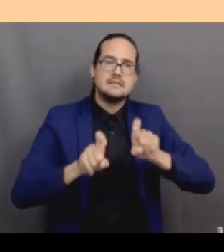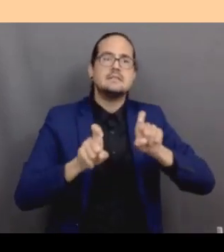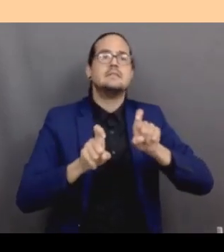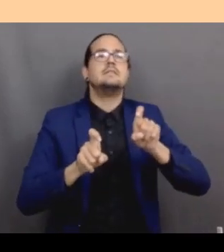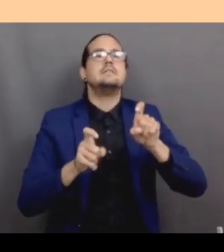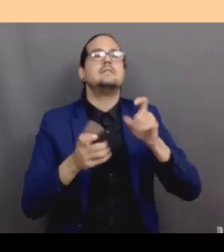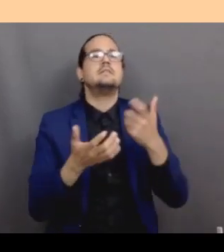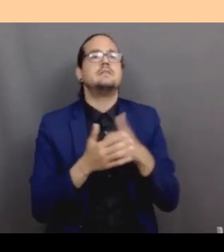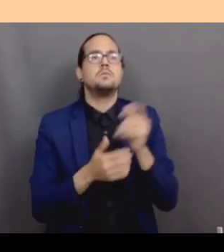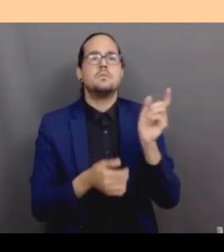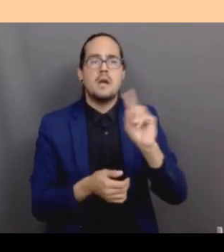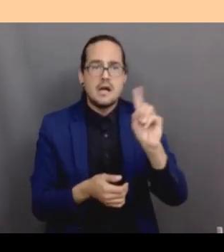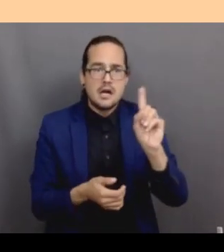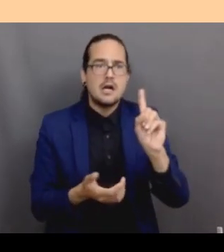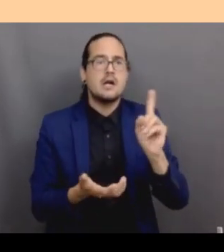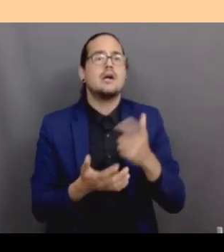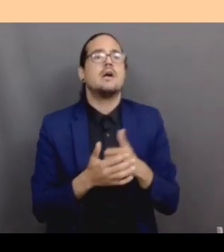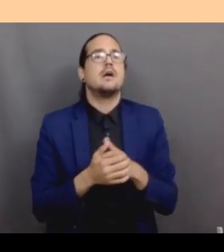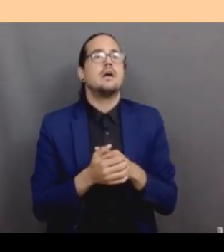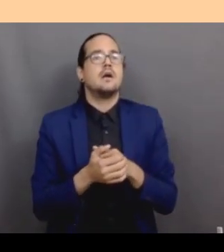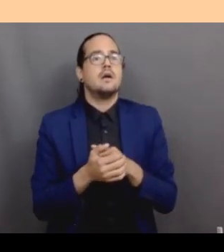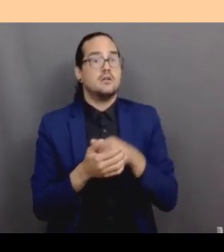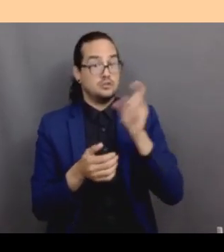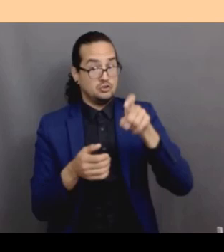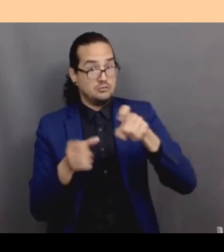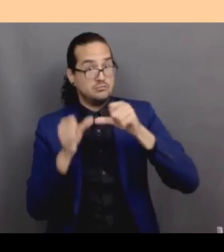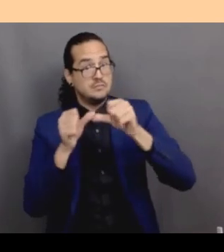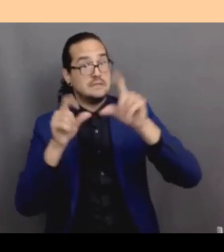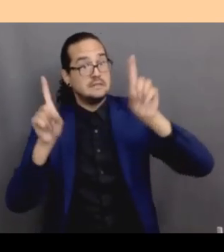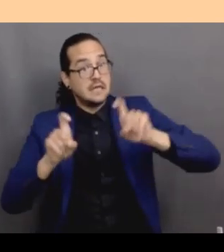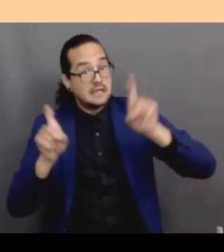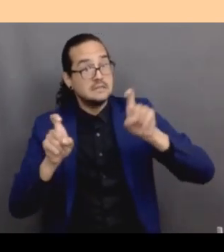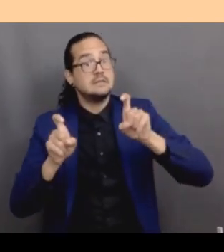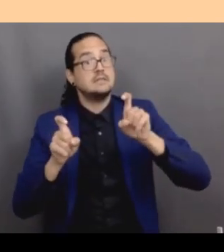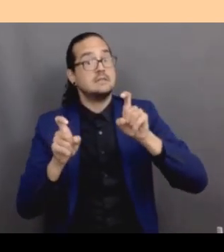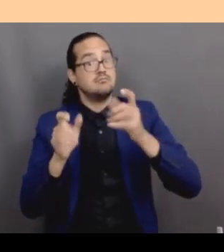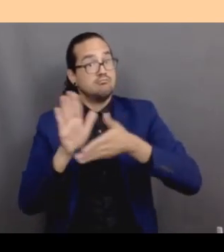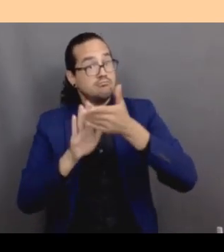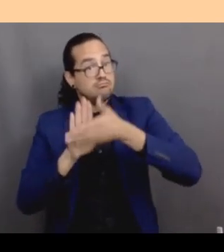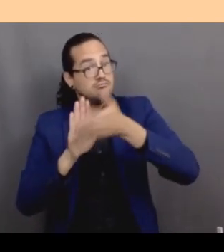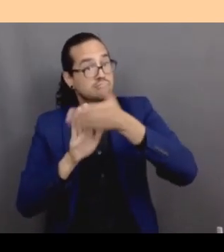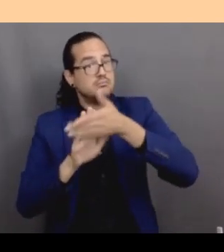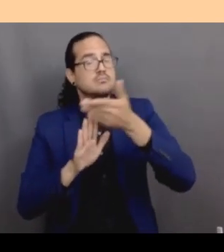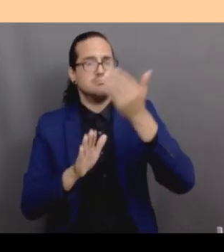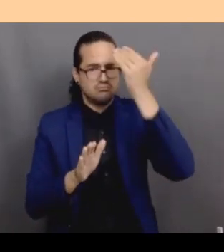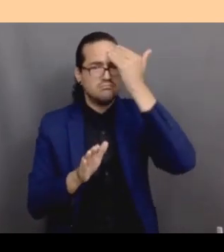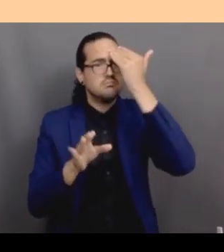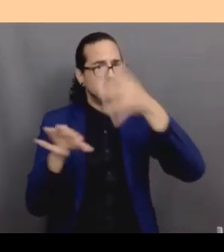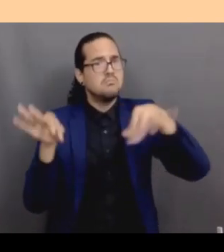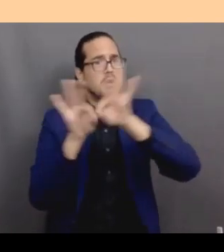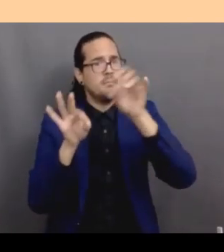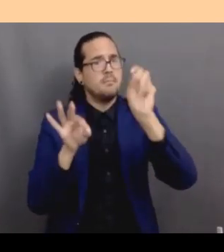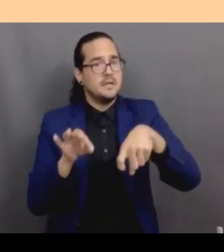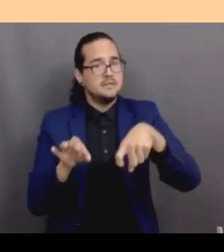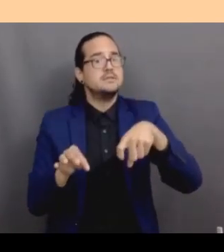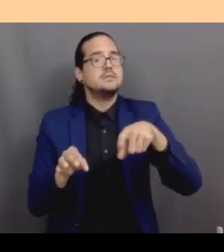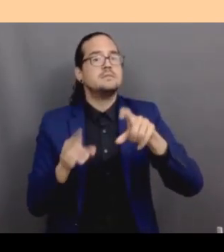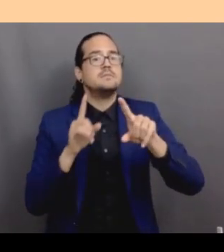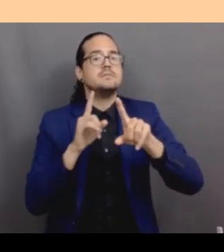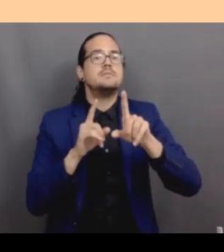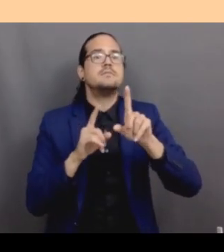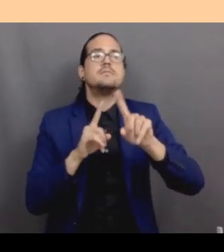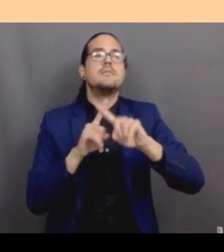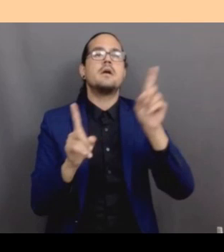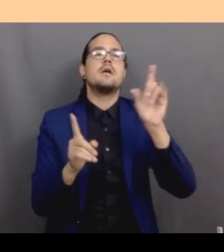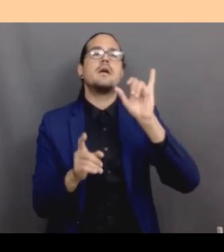is happening. And, you know, I'm curious, is the demand for testing through the roof, or do we need more people to come